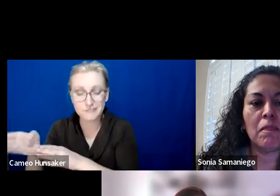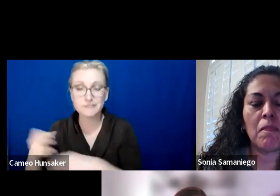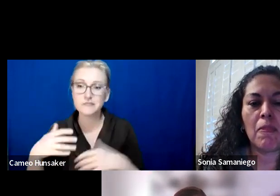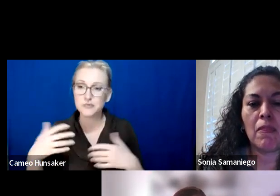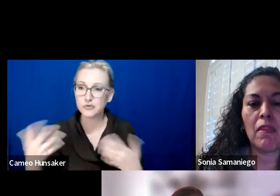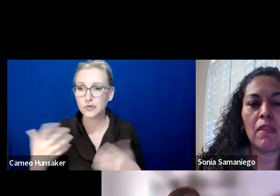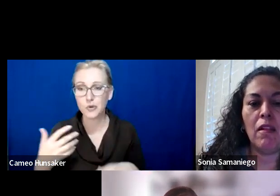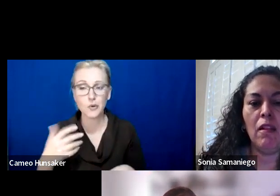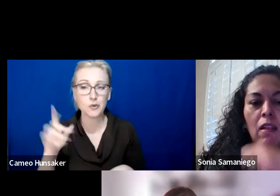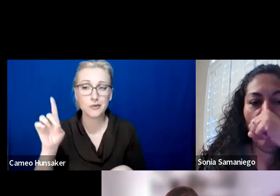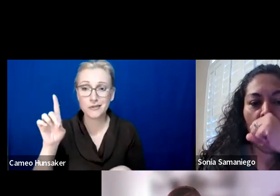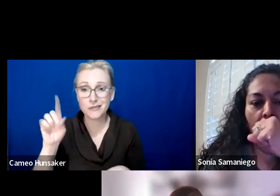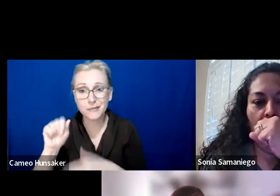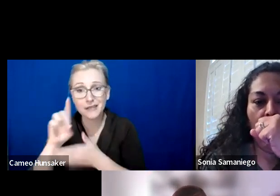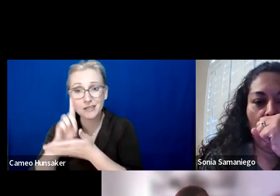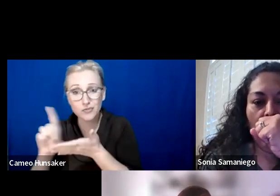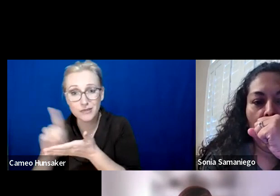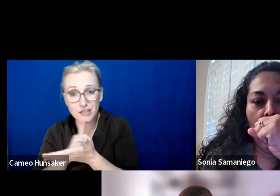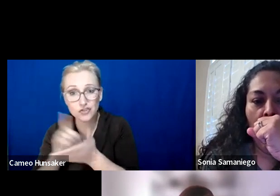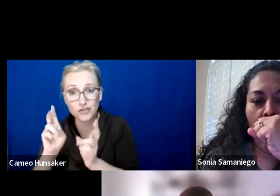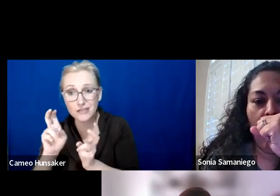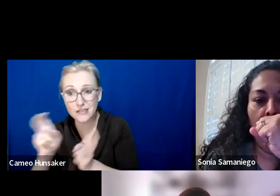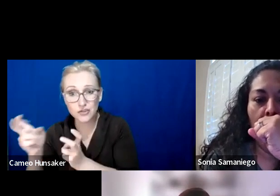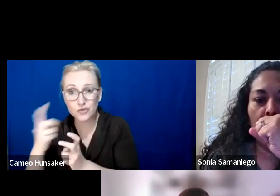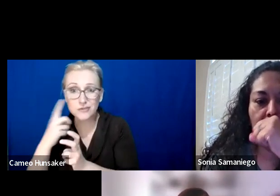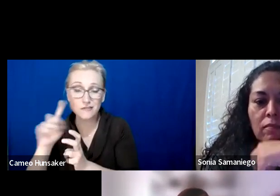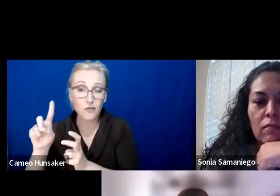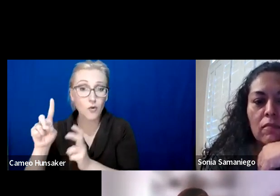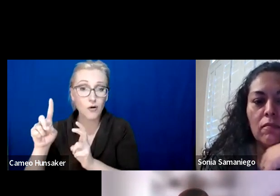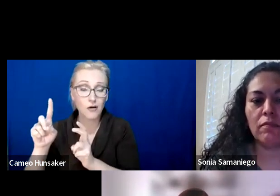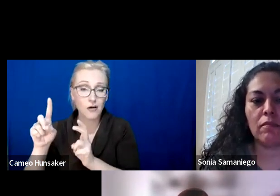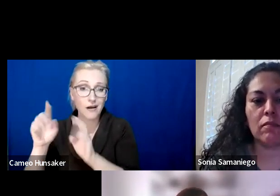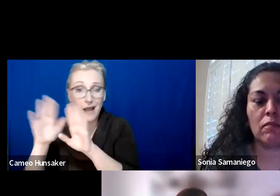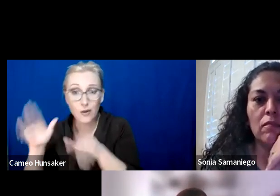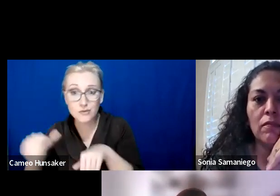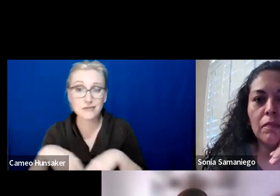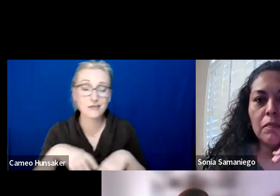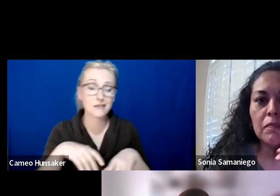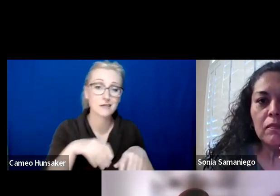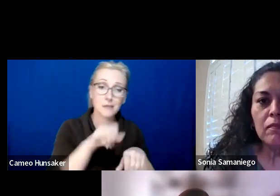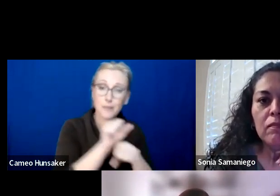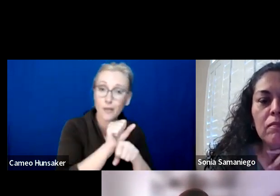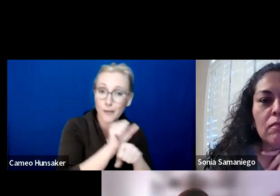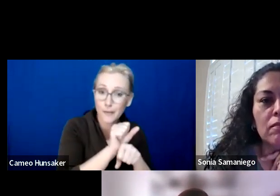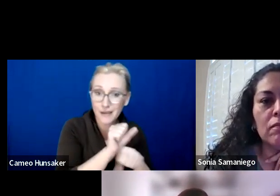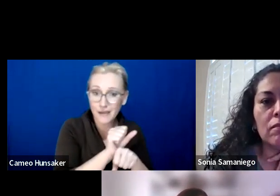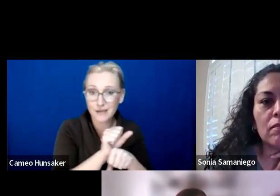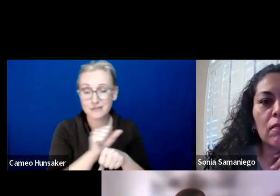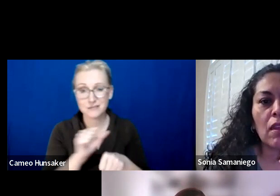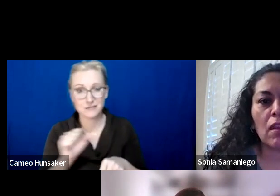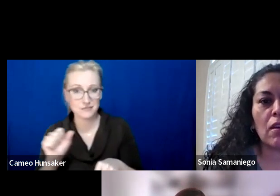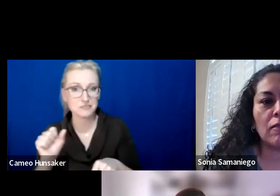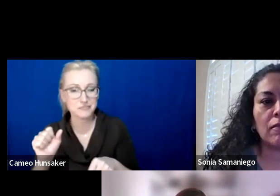on disability discrimination issues in housing, employment, public